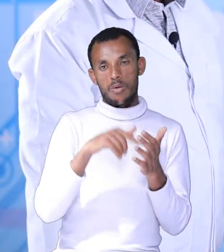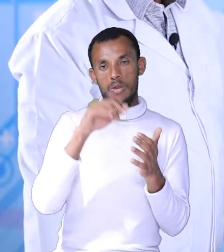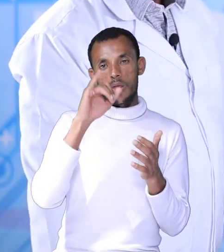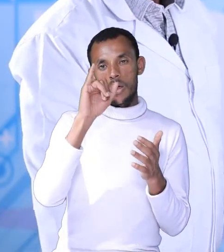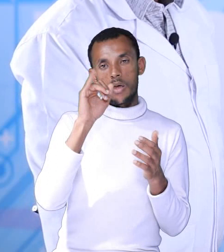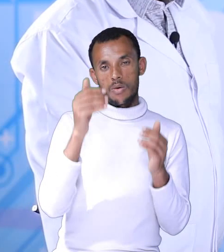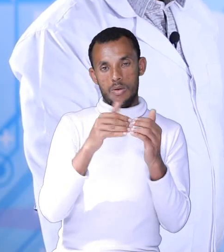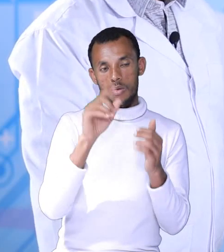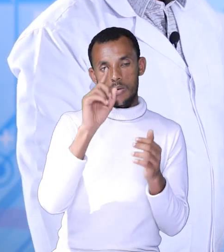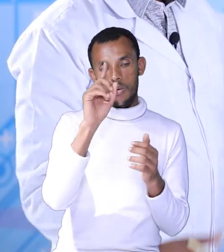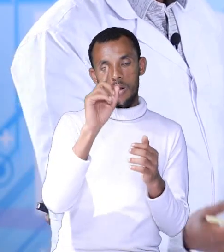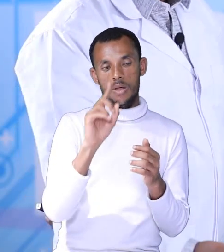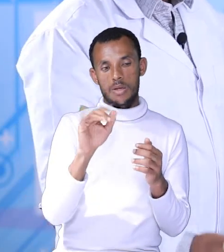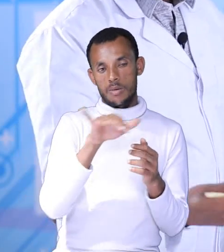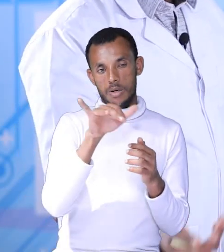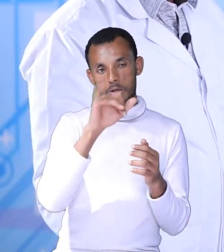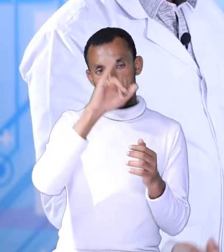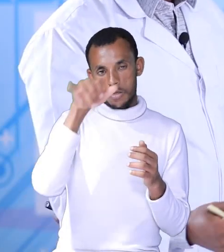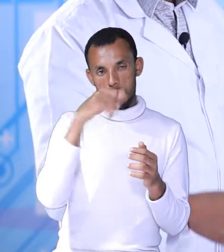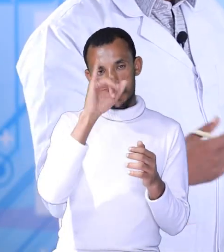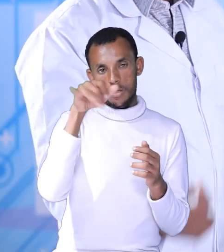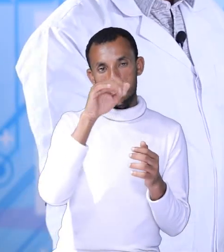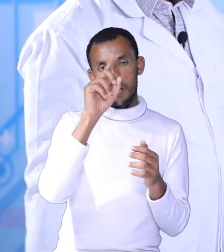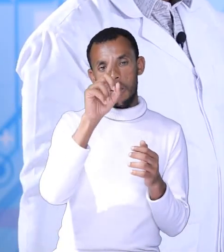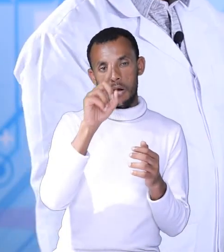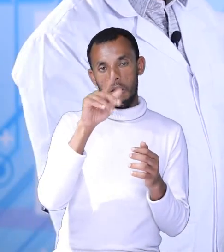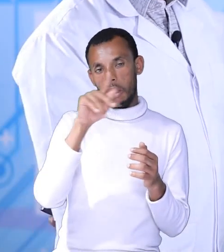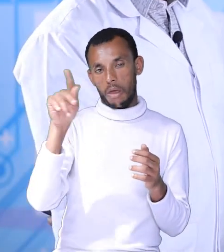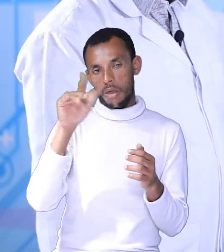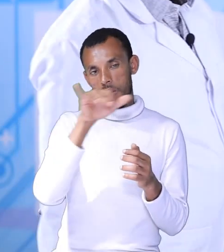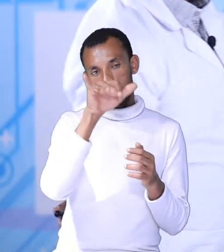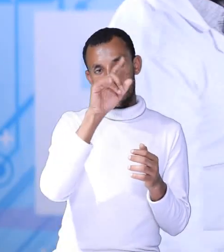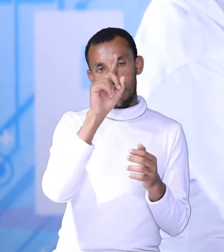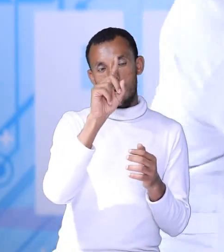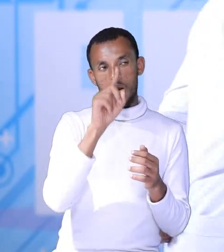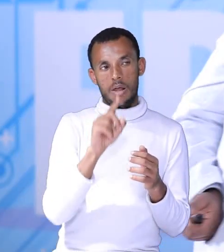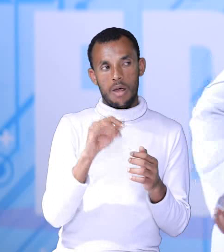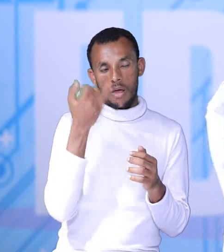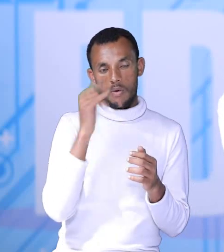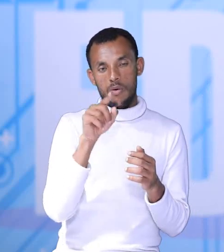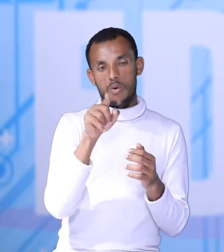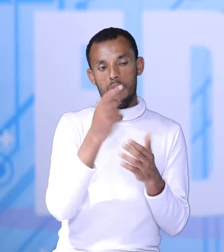1. Similarly, J dot J is also 1, K dot K is also 1. If you take